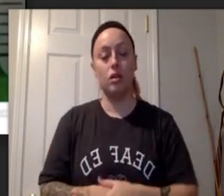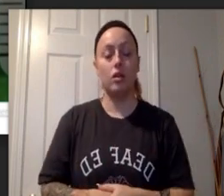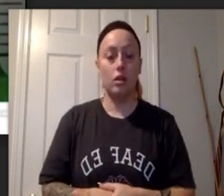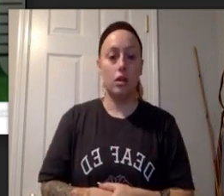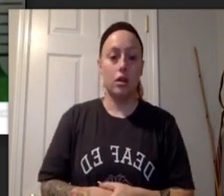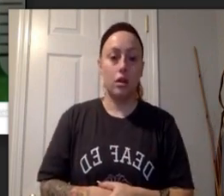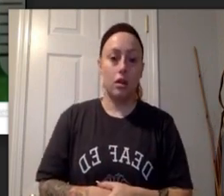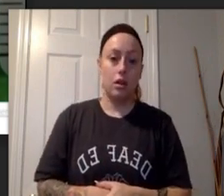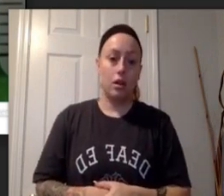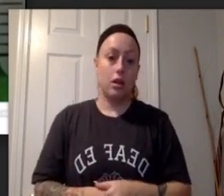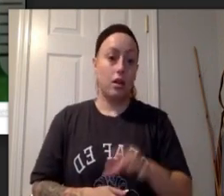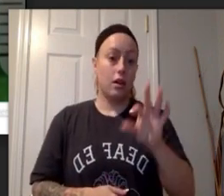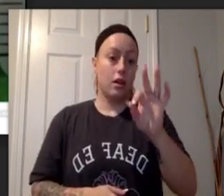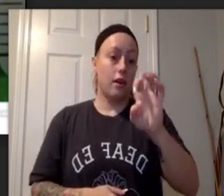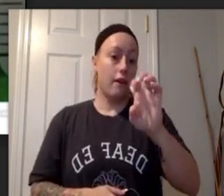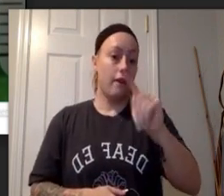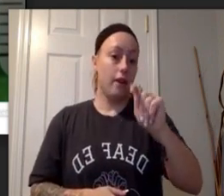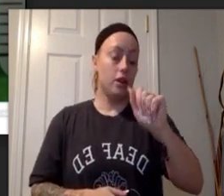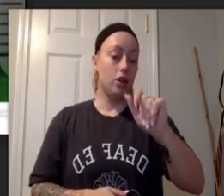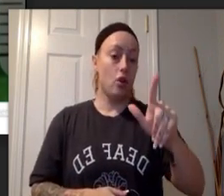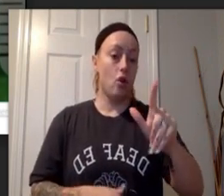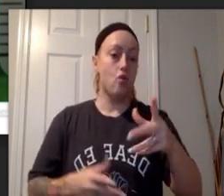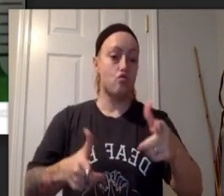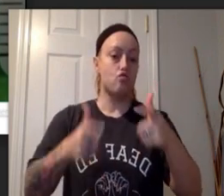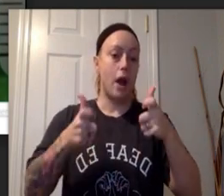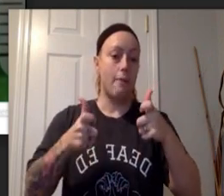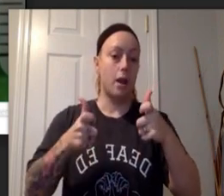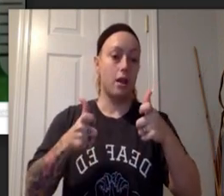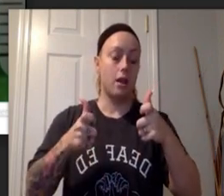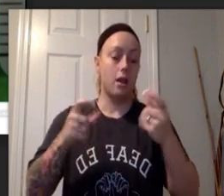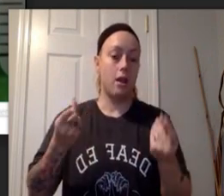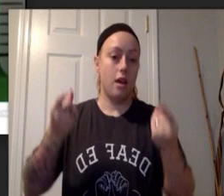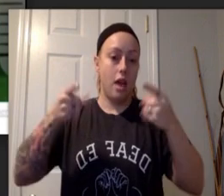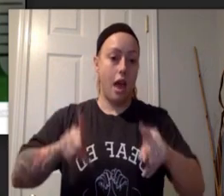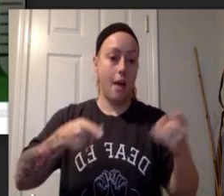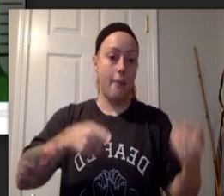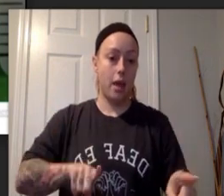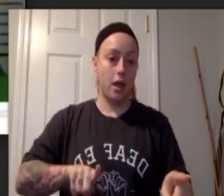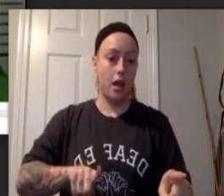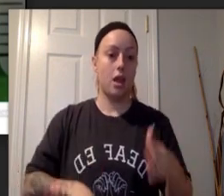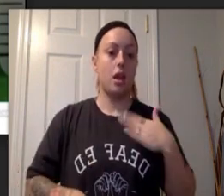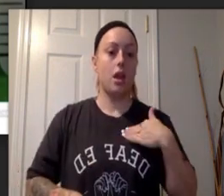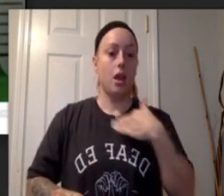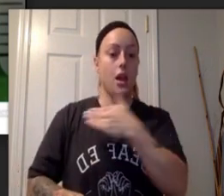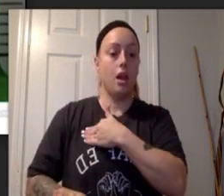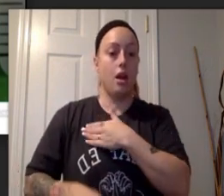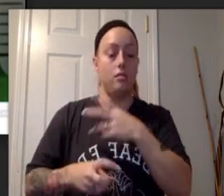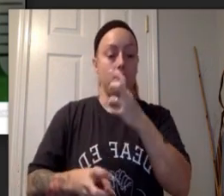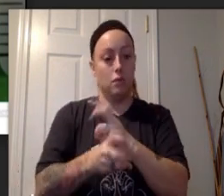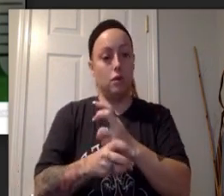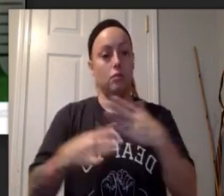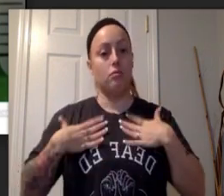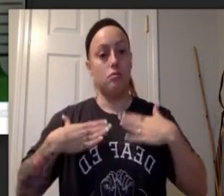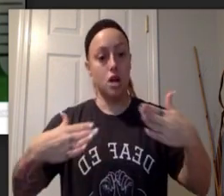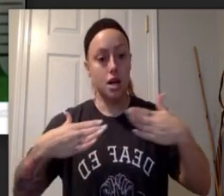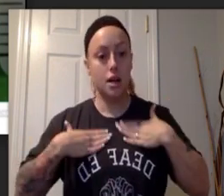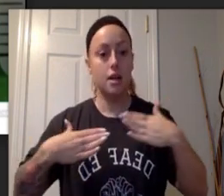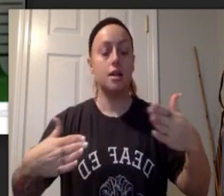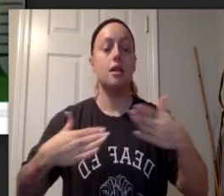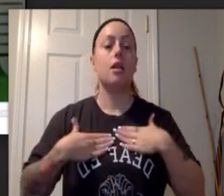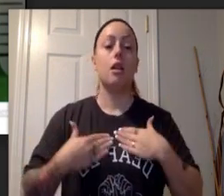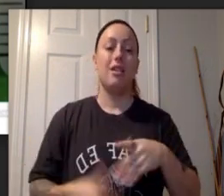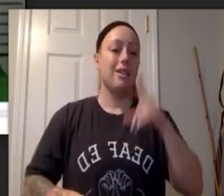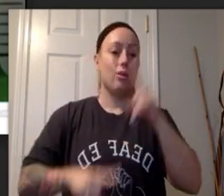may require multiple naloxone doses. It may cause chest rigidity. And so chest compressions will be